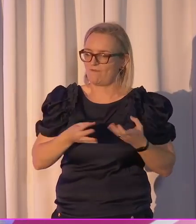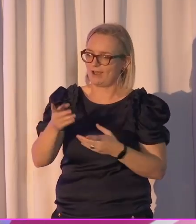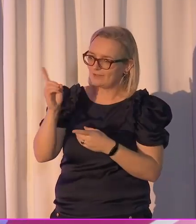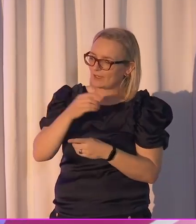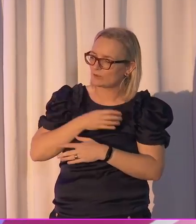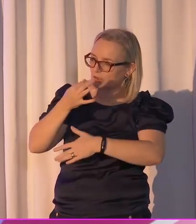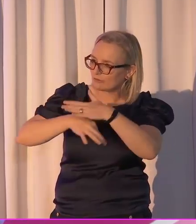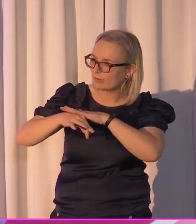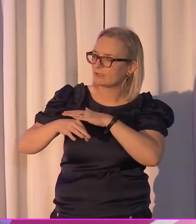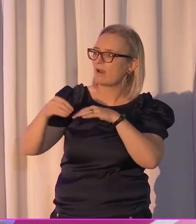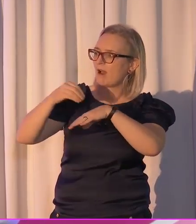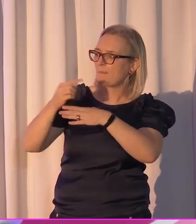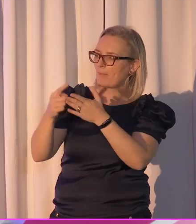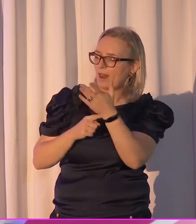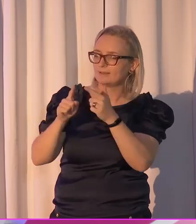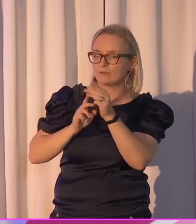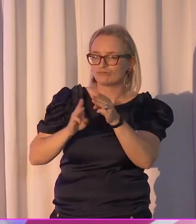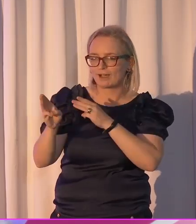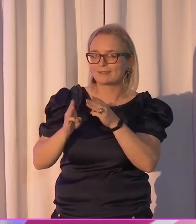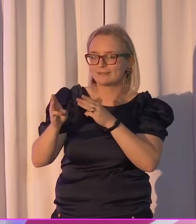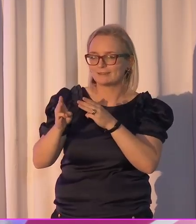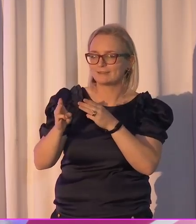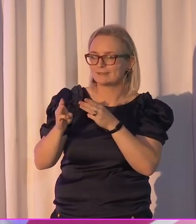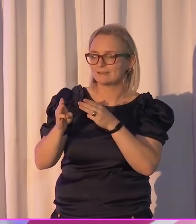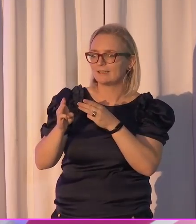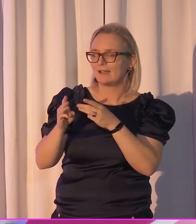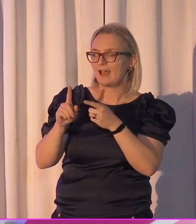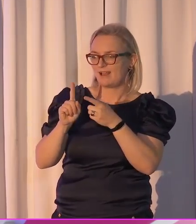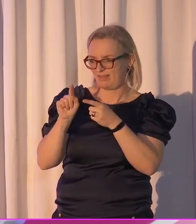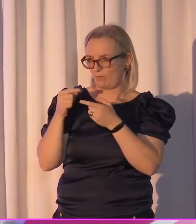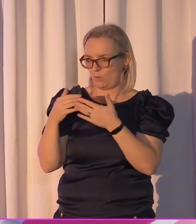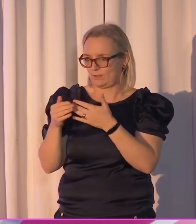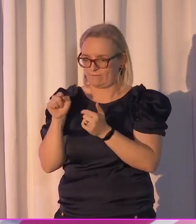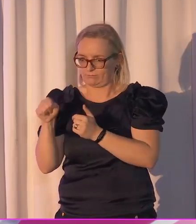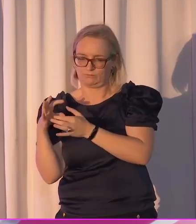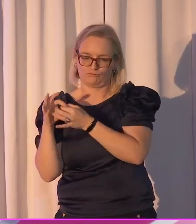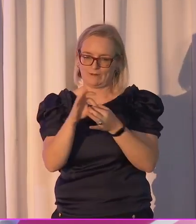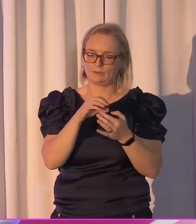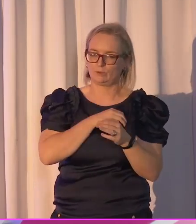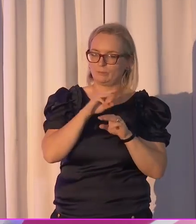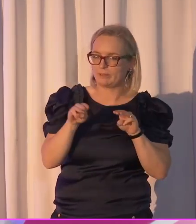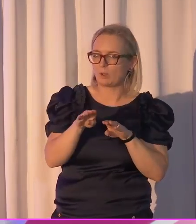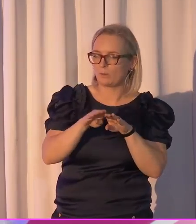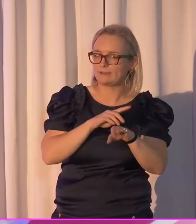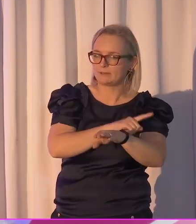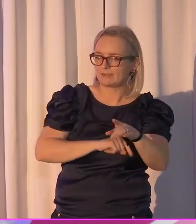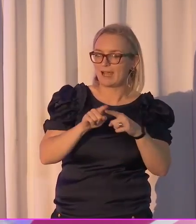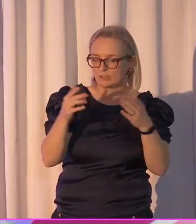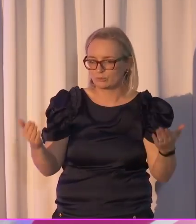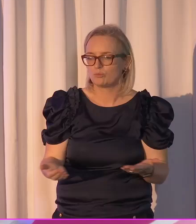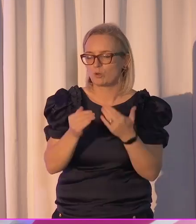government on policy, practice relevant to the lives of persons with disability and to promote universal